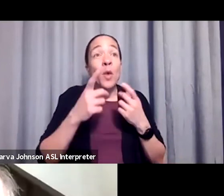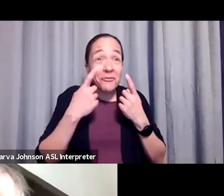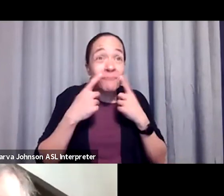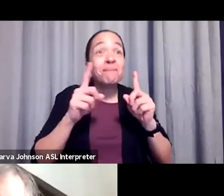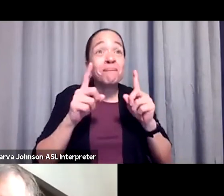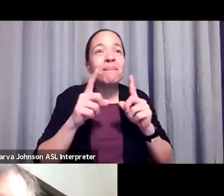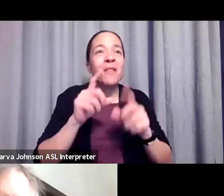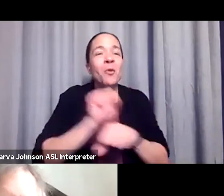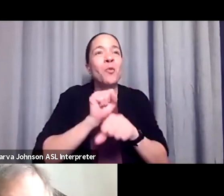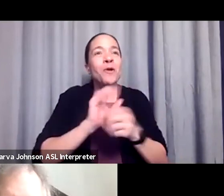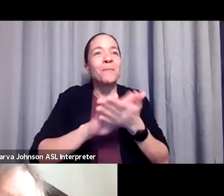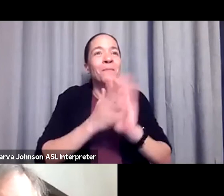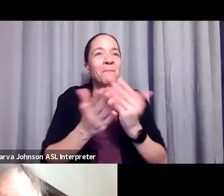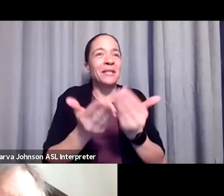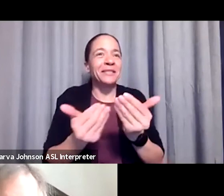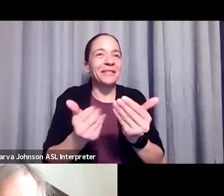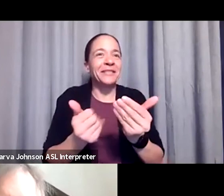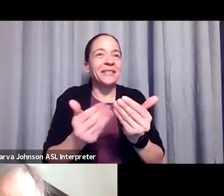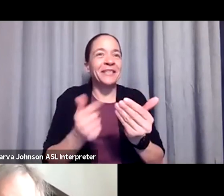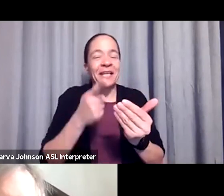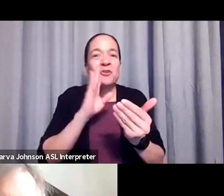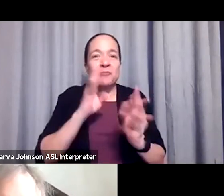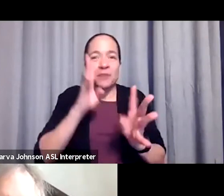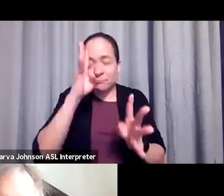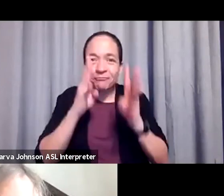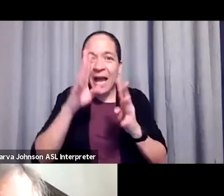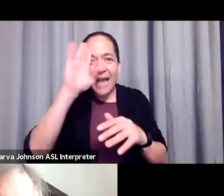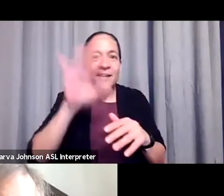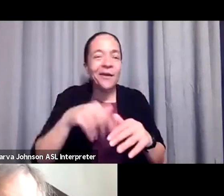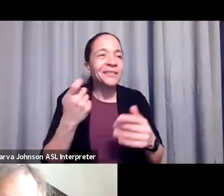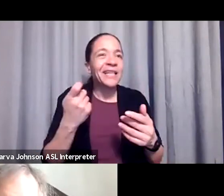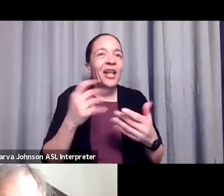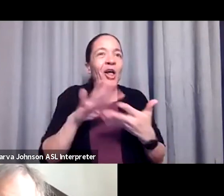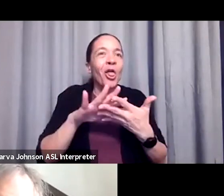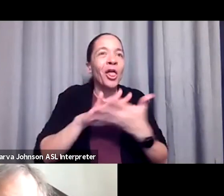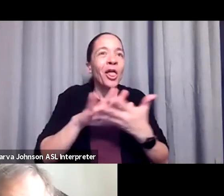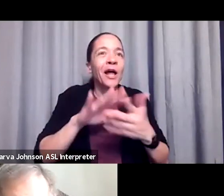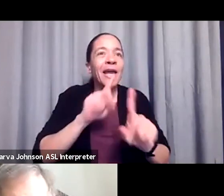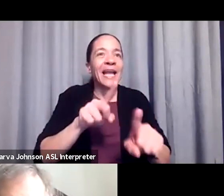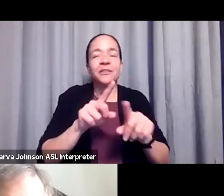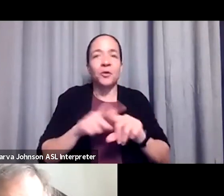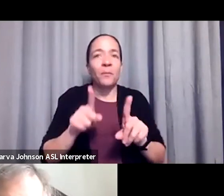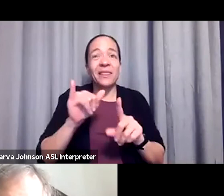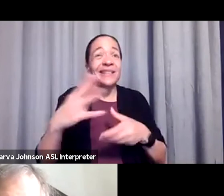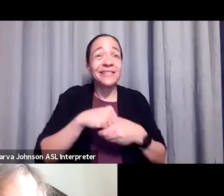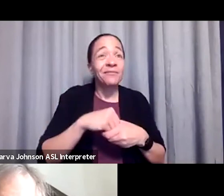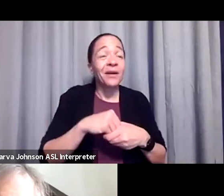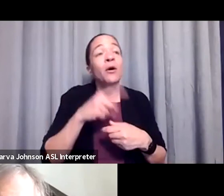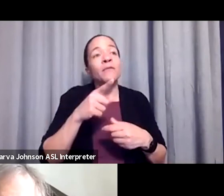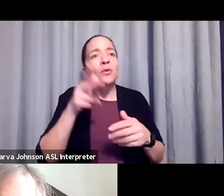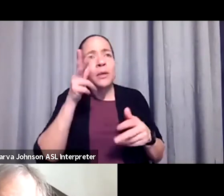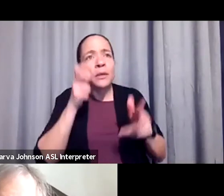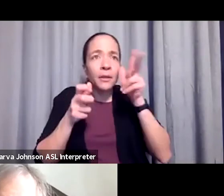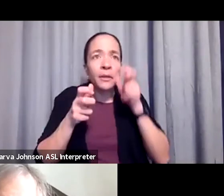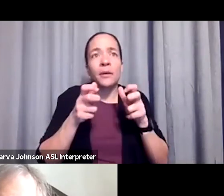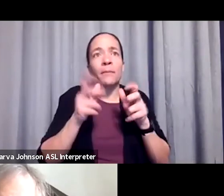ideas because it just works. And I know that's a little bit of a mushy answer, but I think that's a big part of it. You know, you start to hear people repeat it when